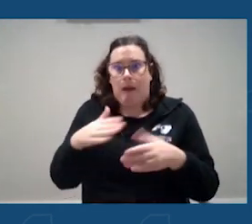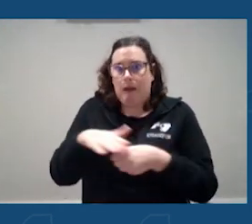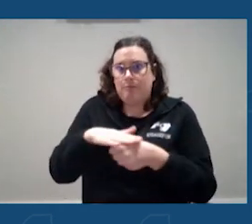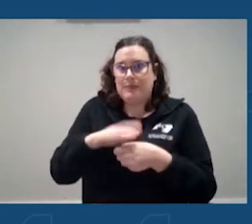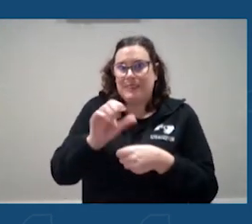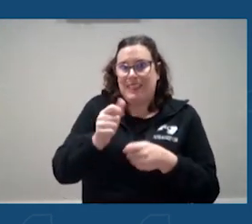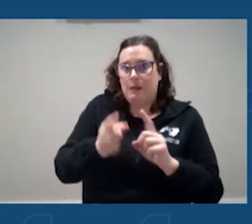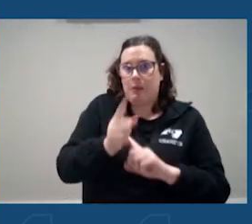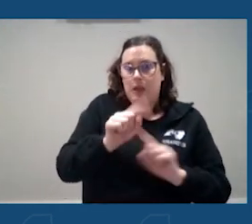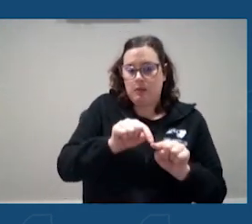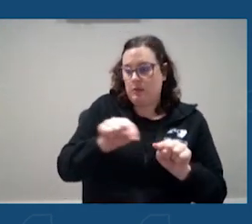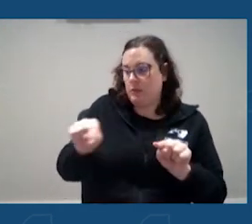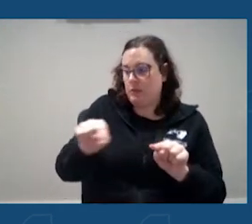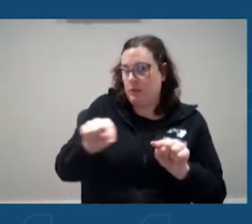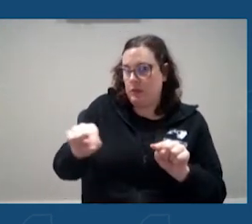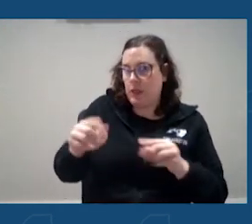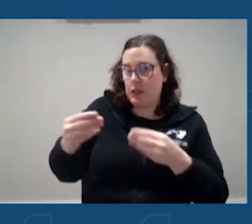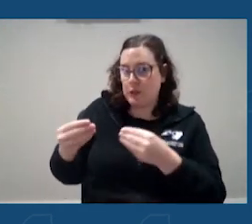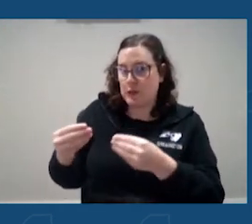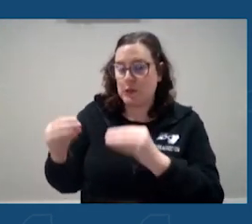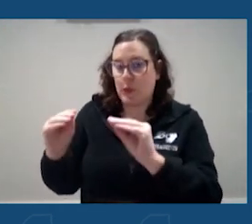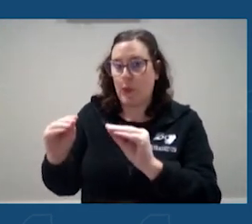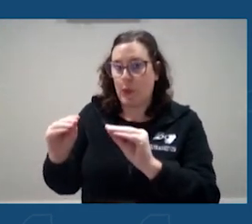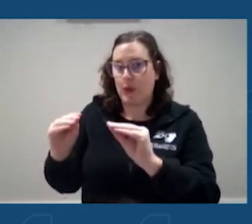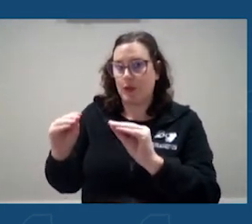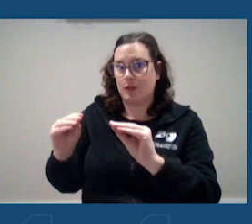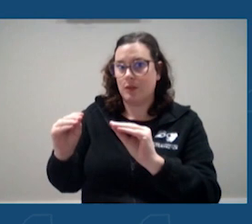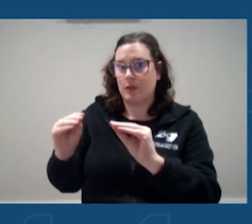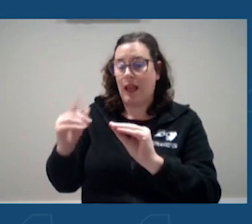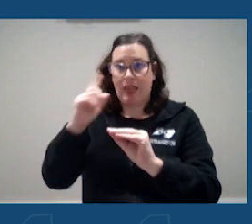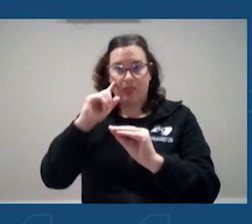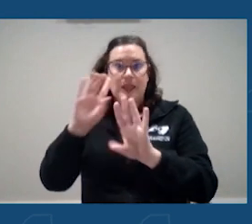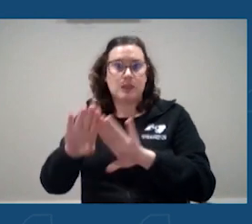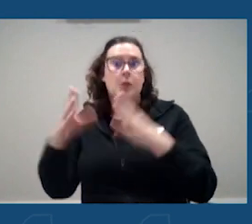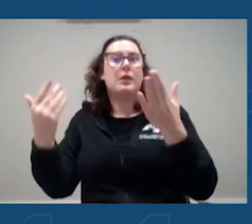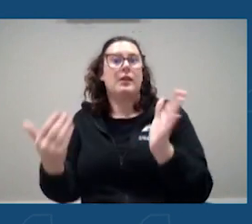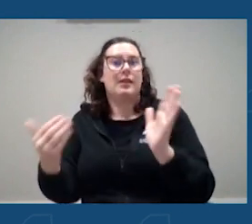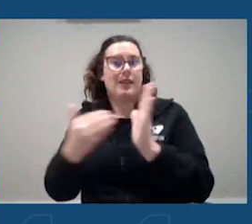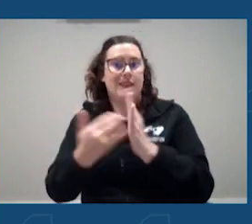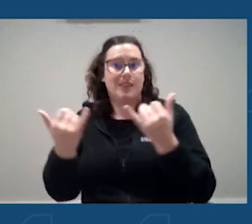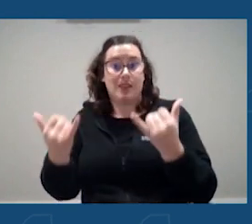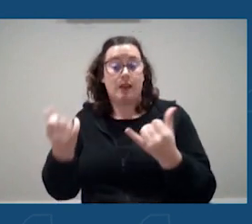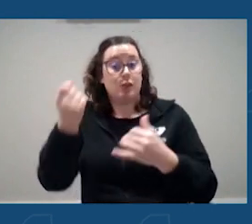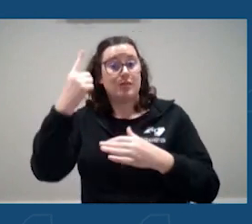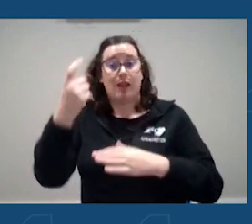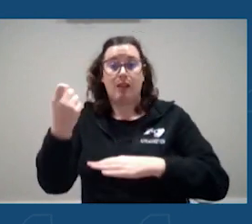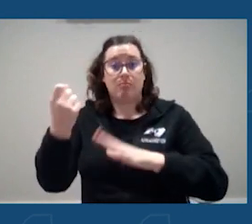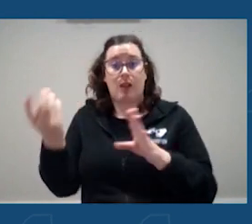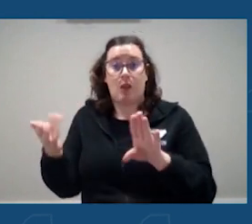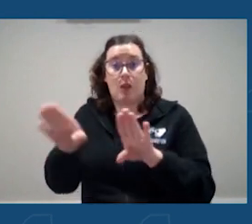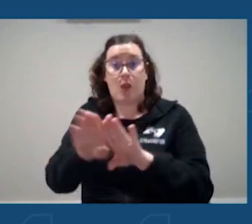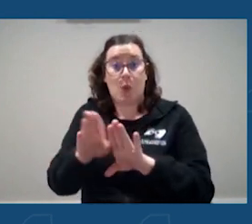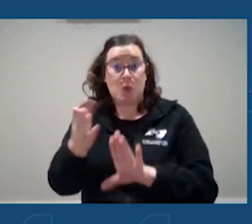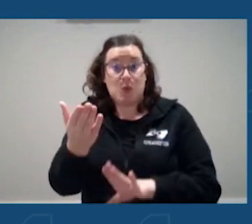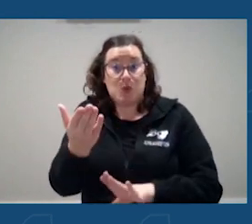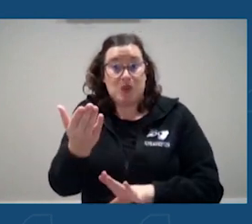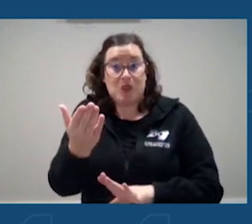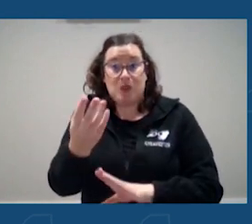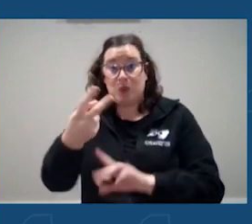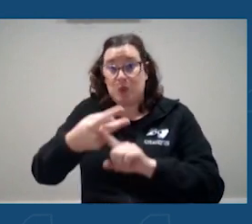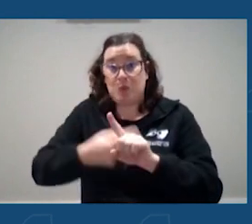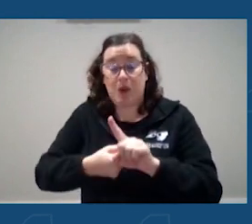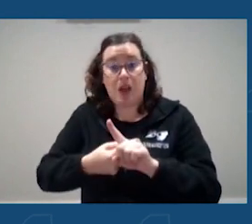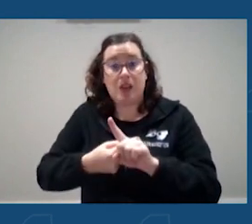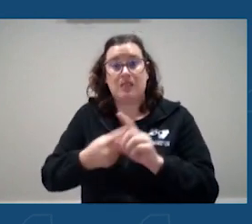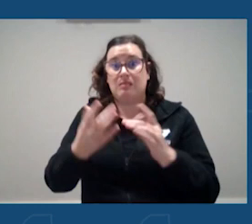Tops grocery stores, which was literally opening up today, I think, after 2 months of being closed, creating a food desert, because this was the store everybody went to.